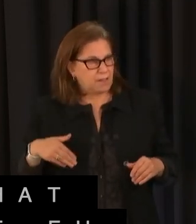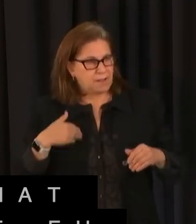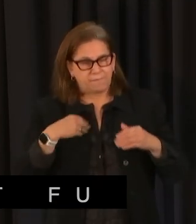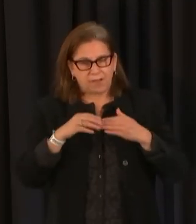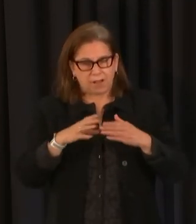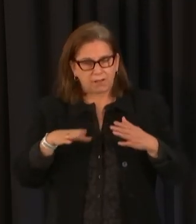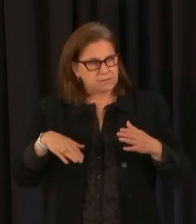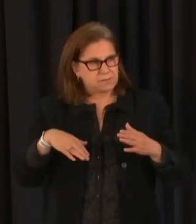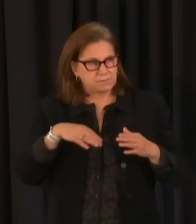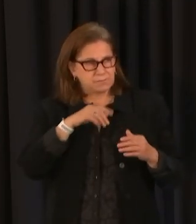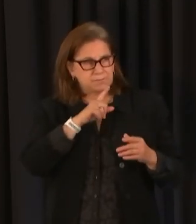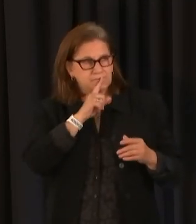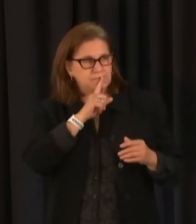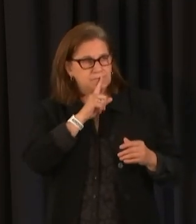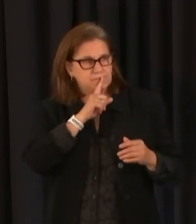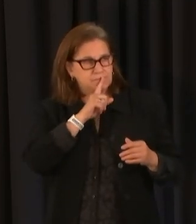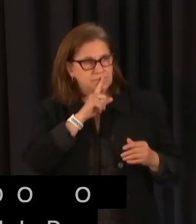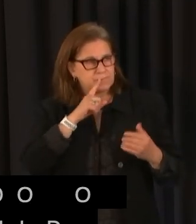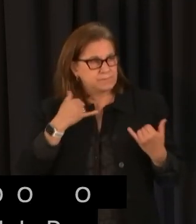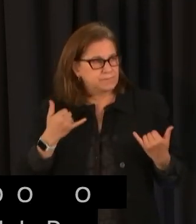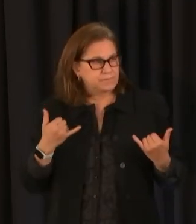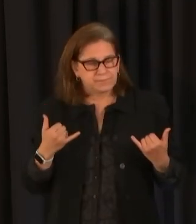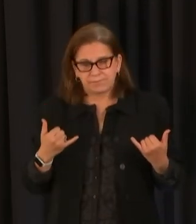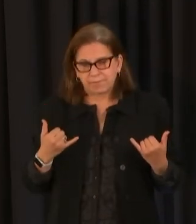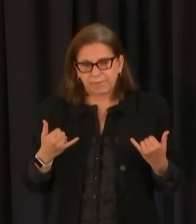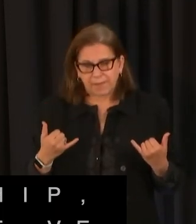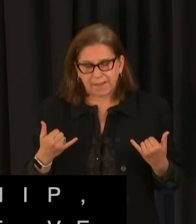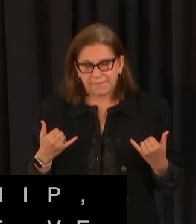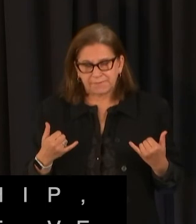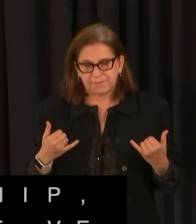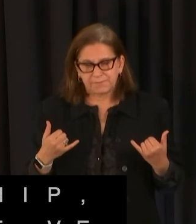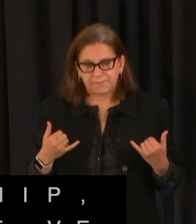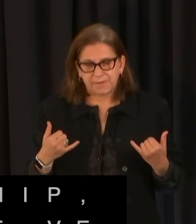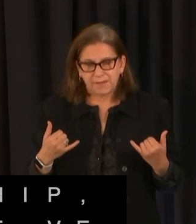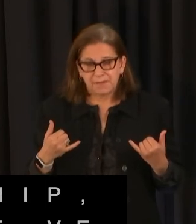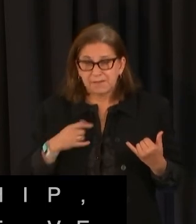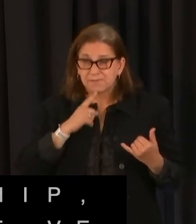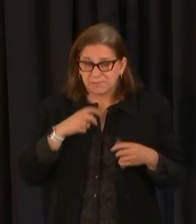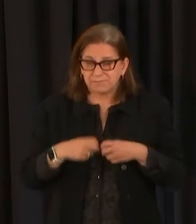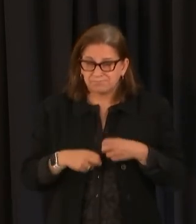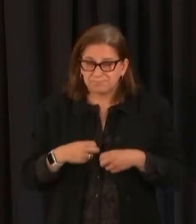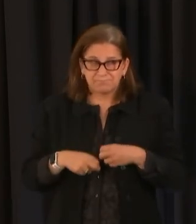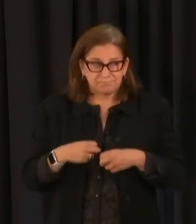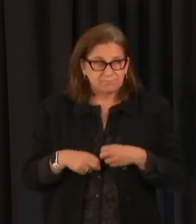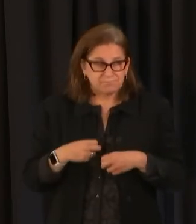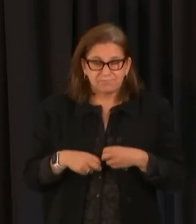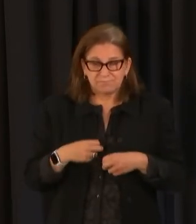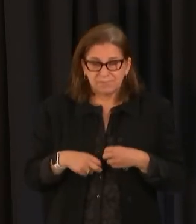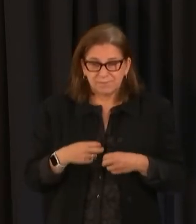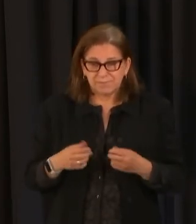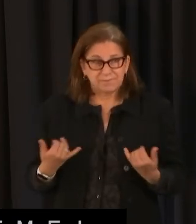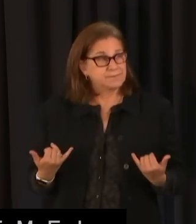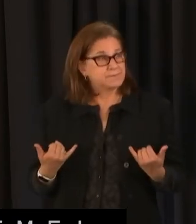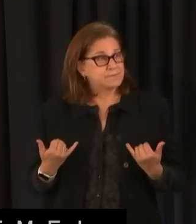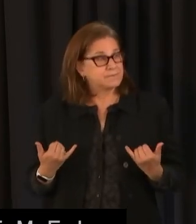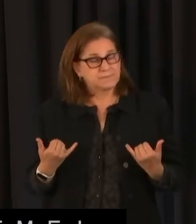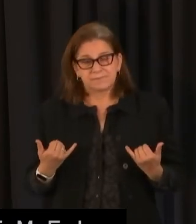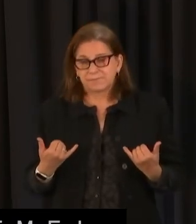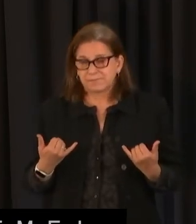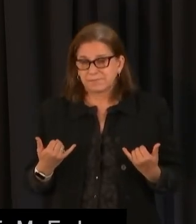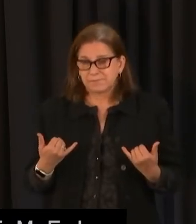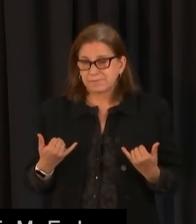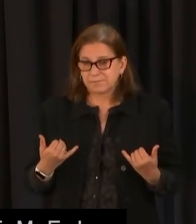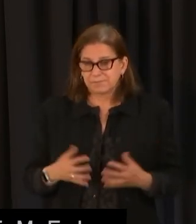venues, et cetera. To that end, it is extremely difficult and impractical for us to believe